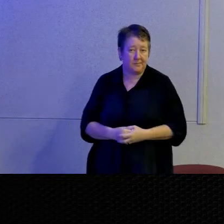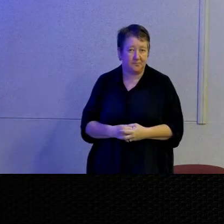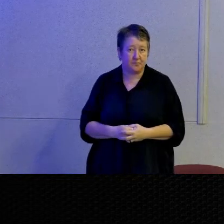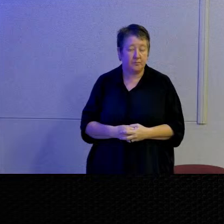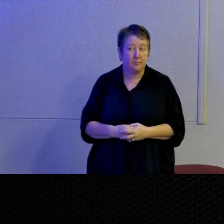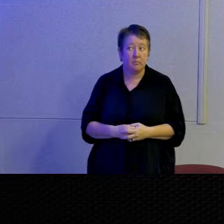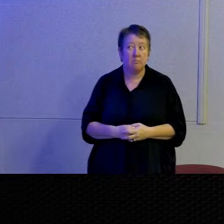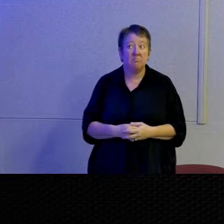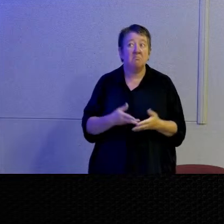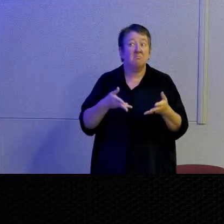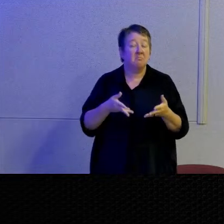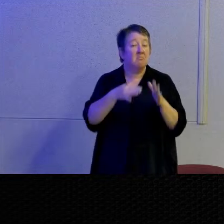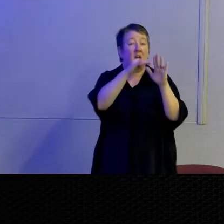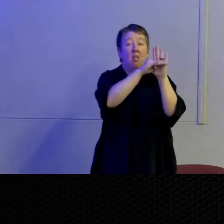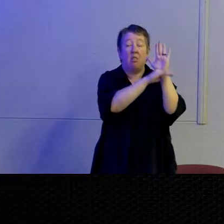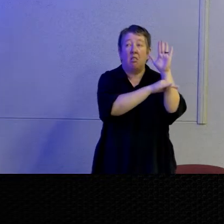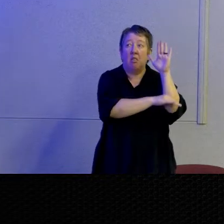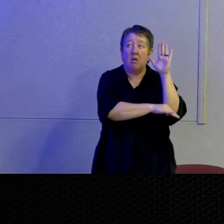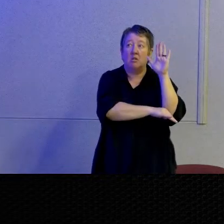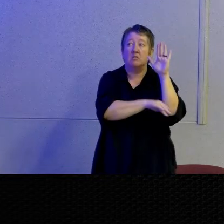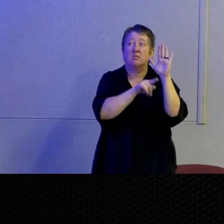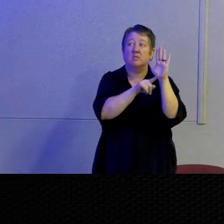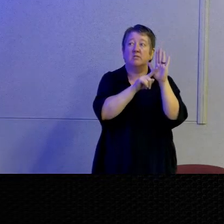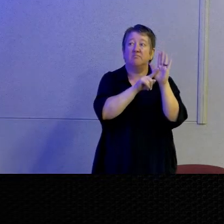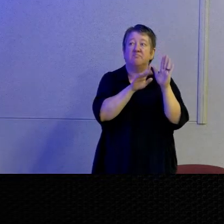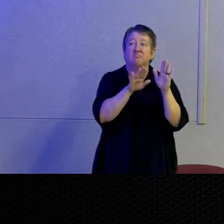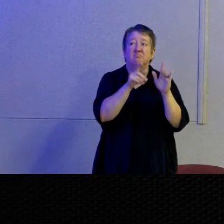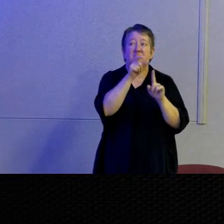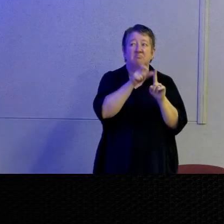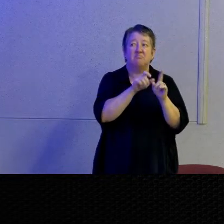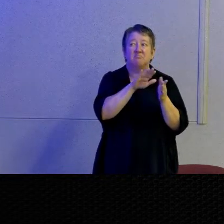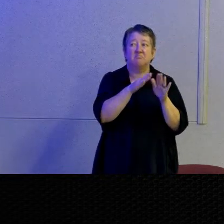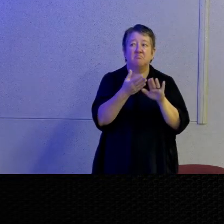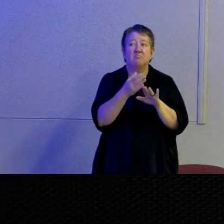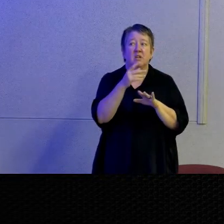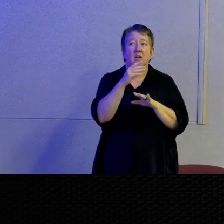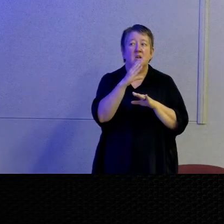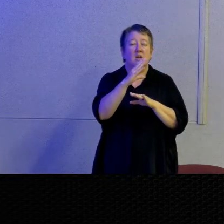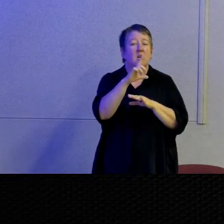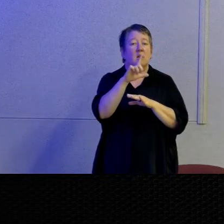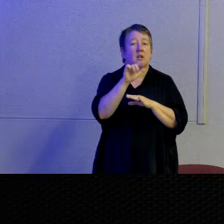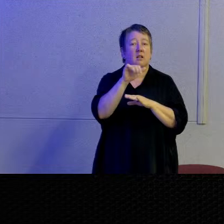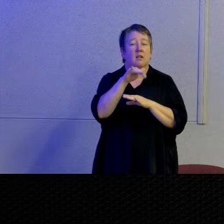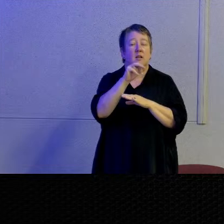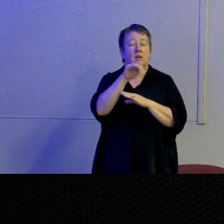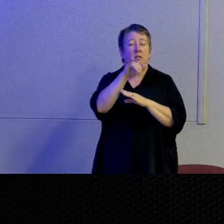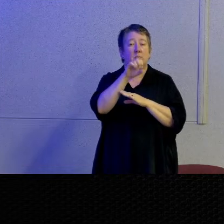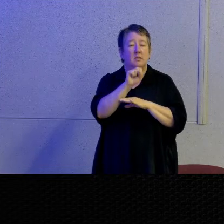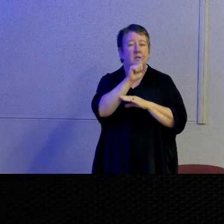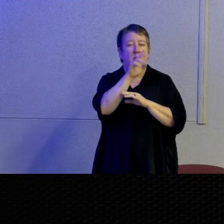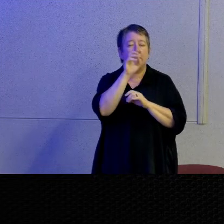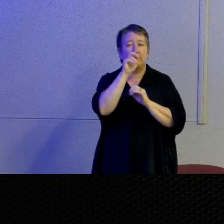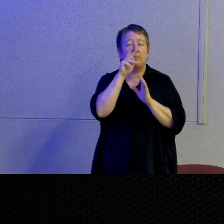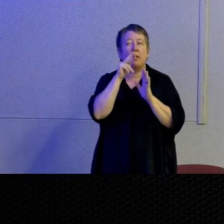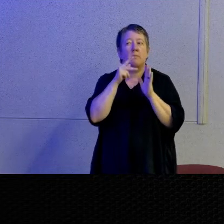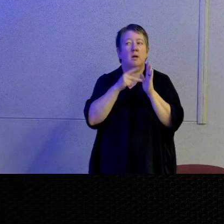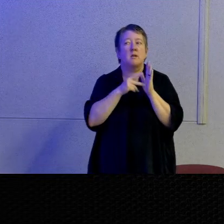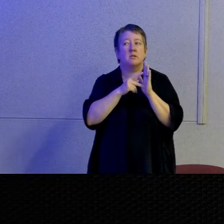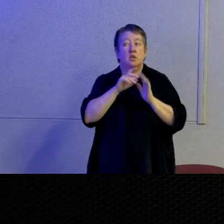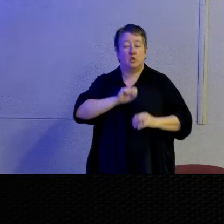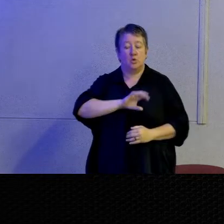including the current ones, including the late John Clements, were the papers that were coming from South Africa before the formation